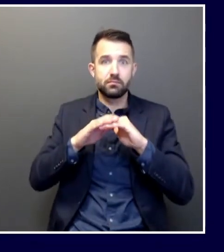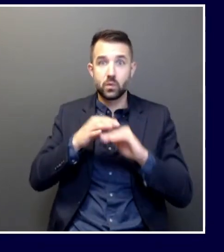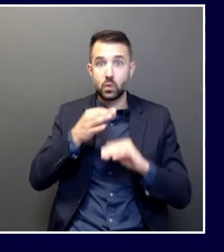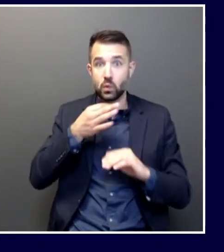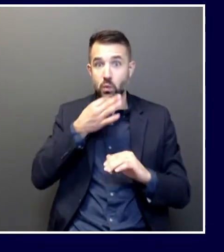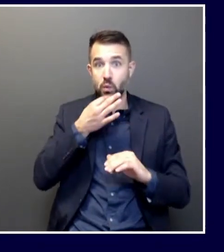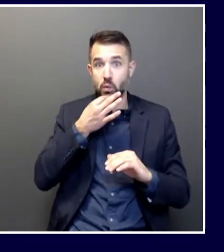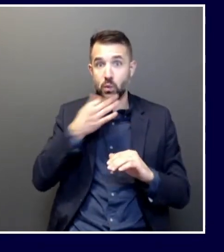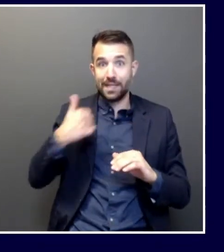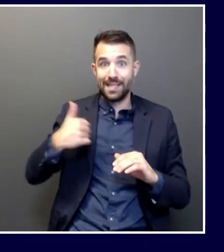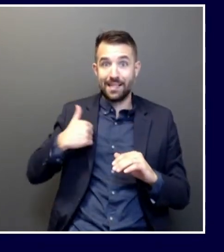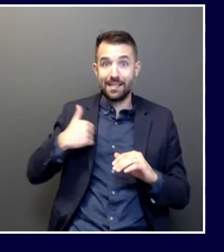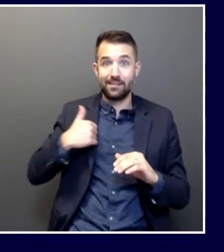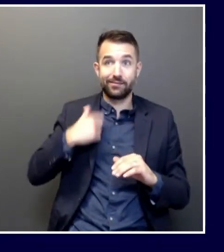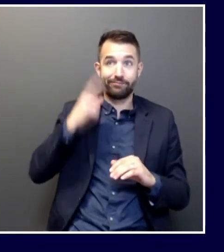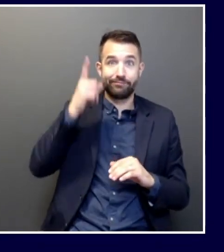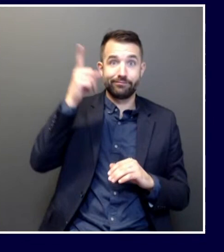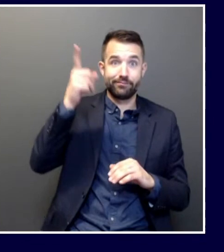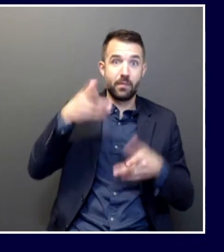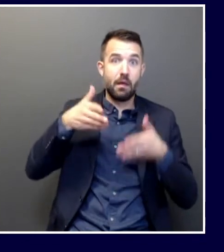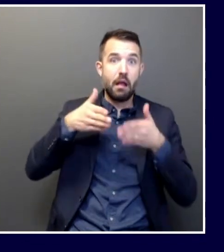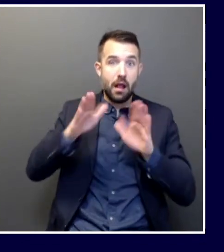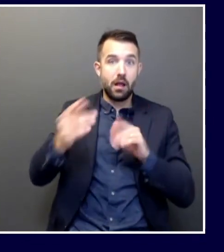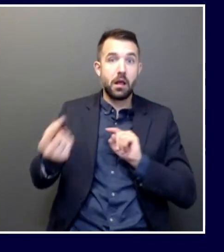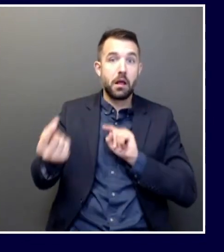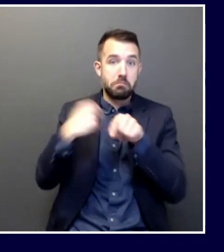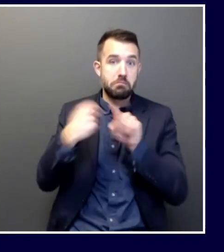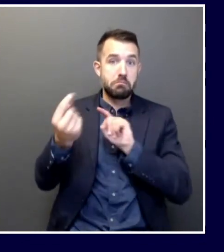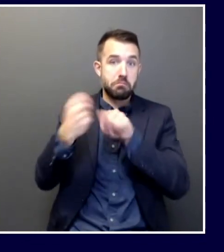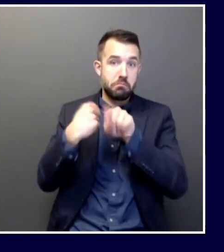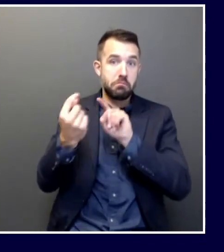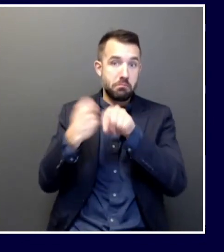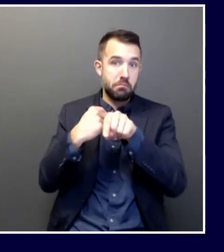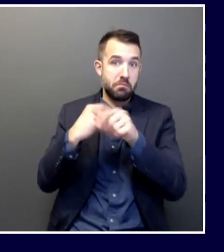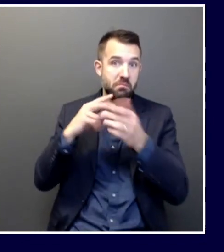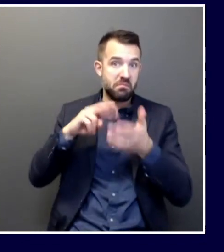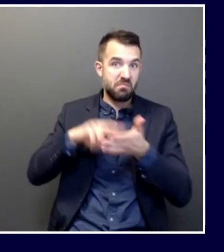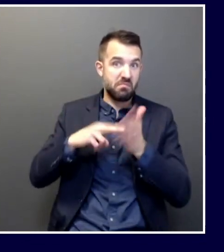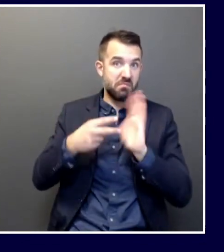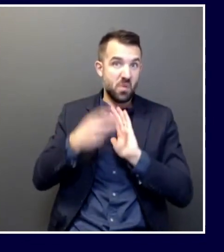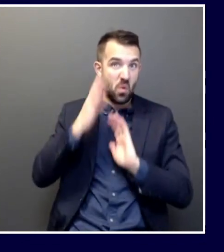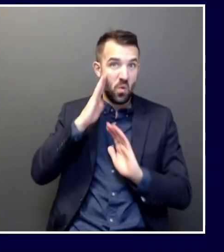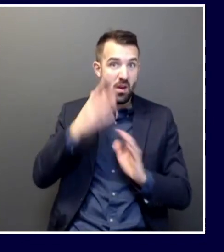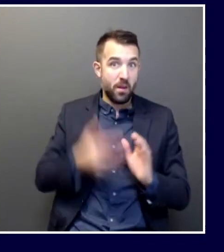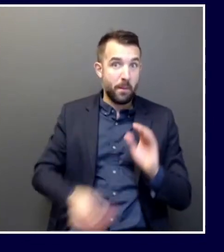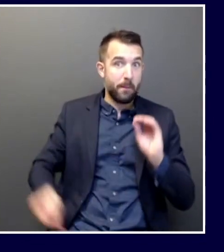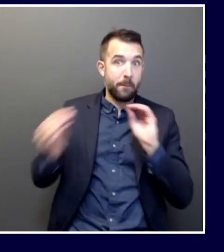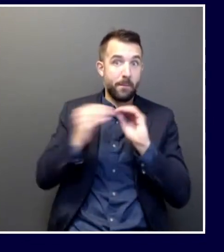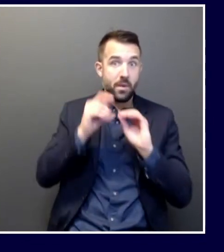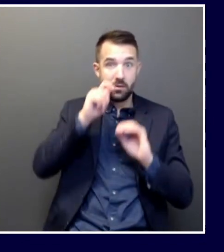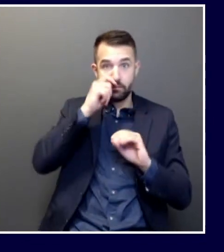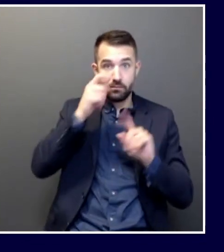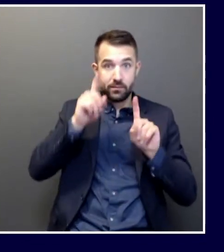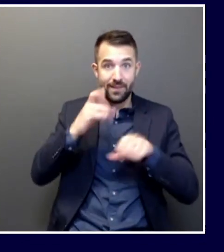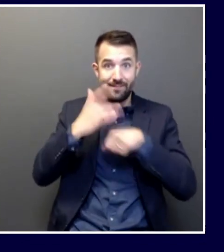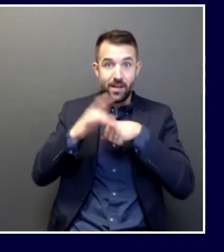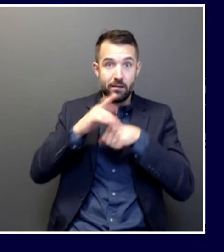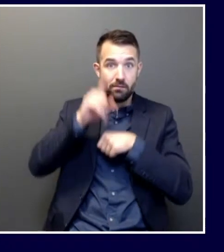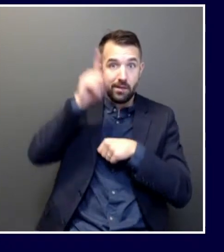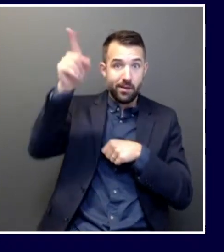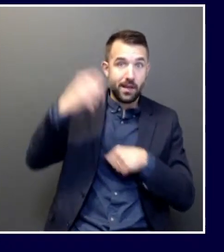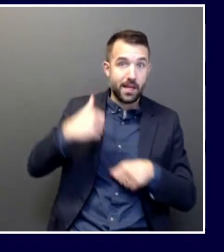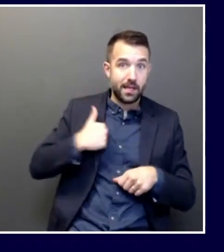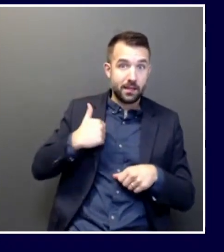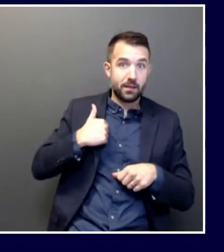plans to further increase the availability of COVID tests and the speed of the results, which, as we've talked about, can sometimes take some time to come